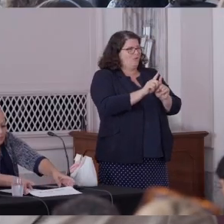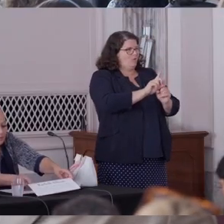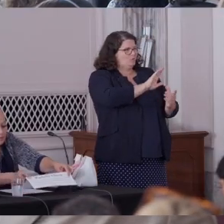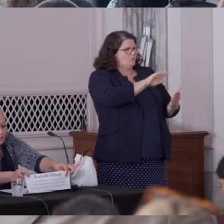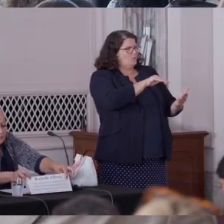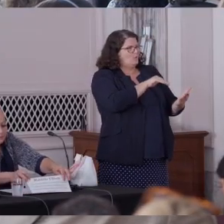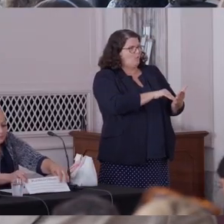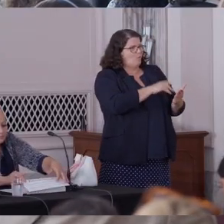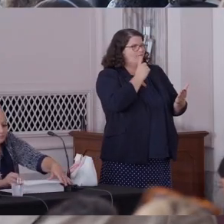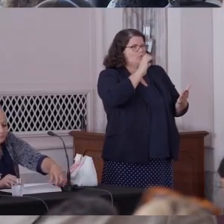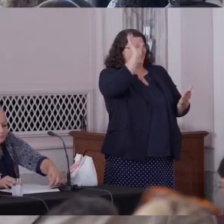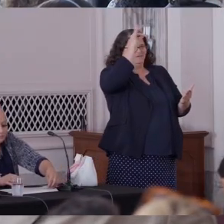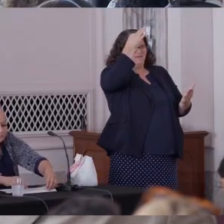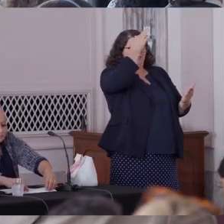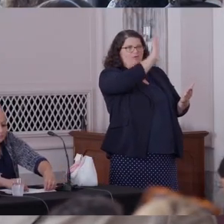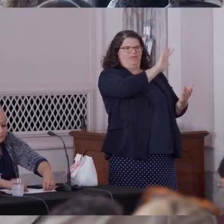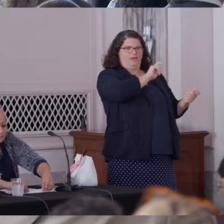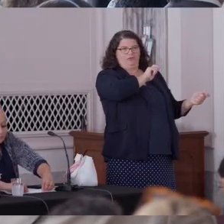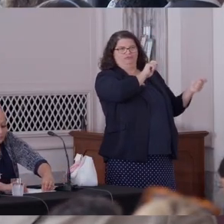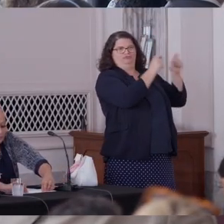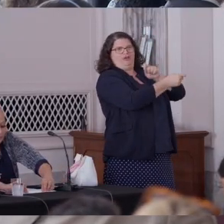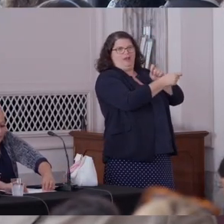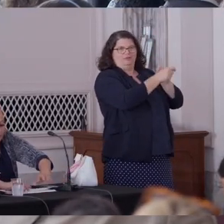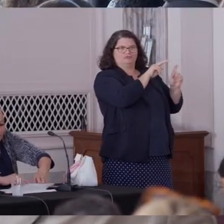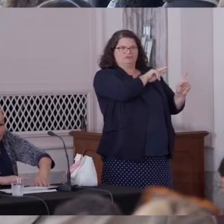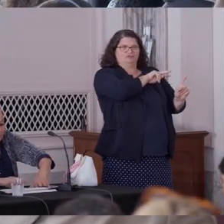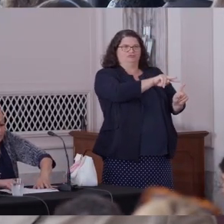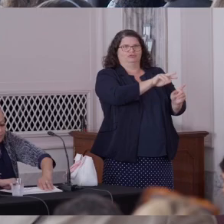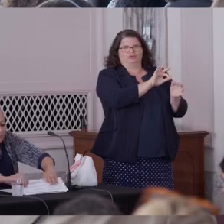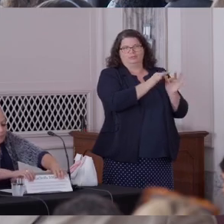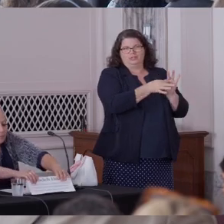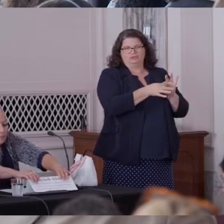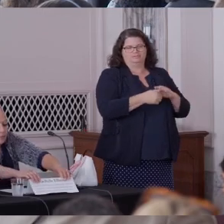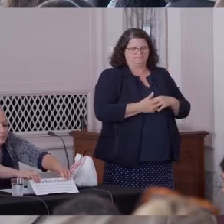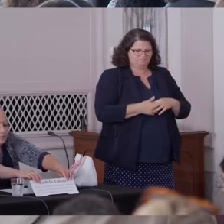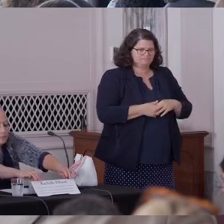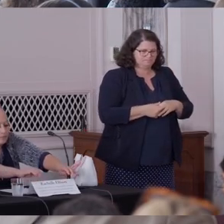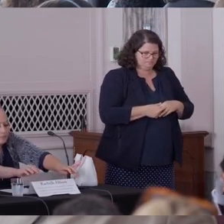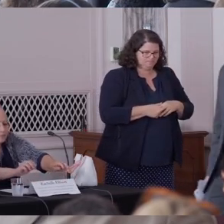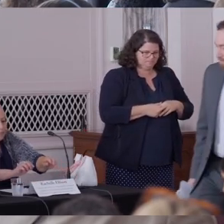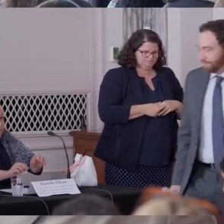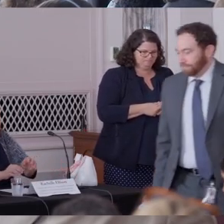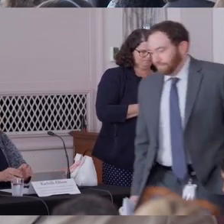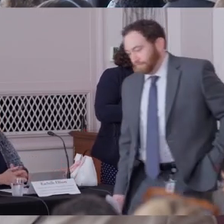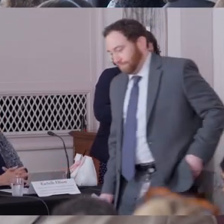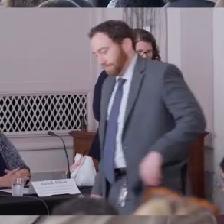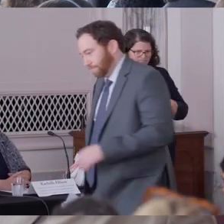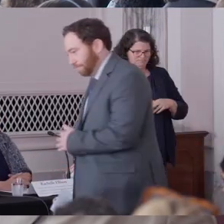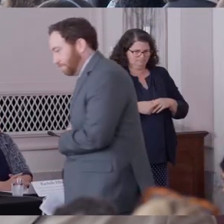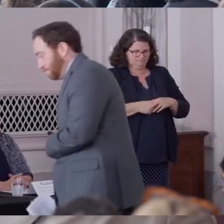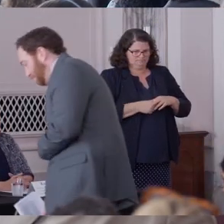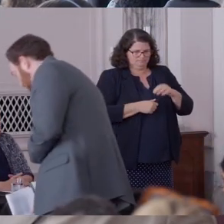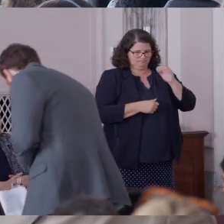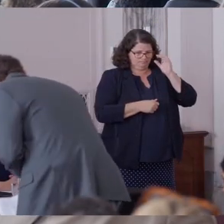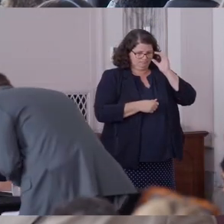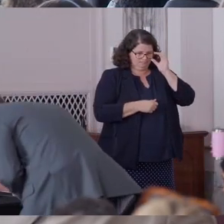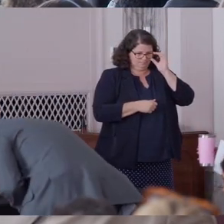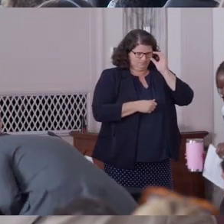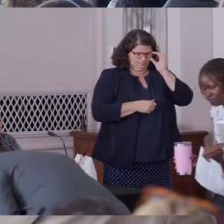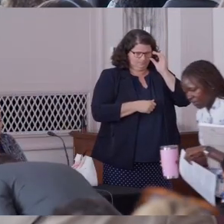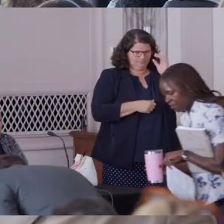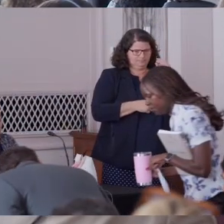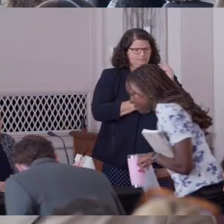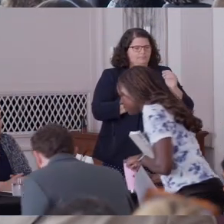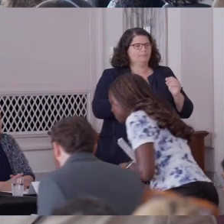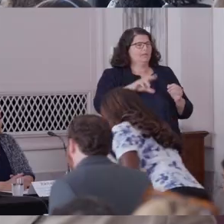sudden reversal on Olmstead. The DOJ suggests incorrectly and without evidence that